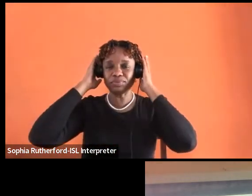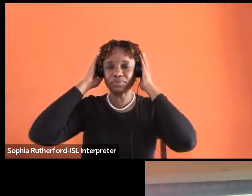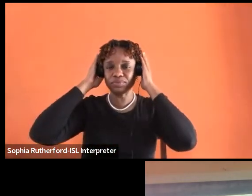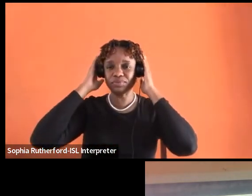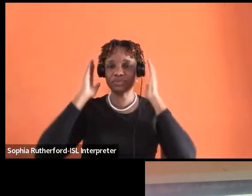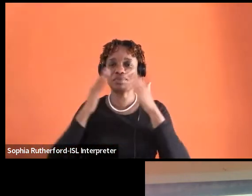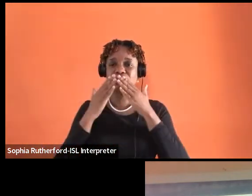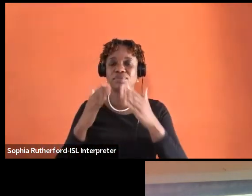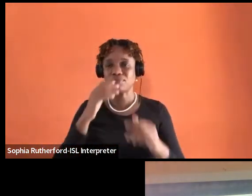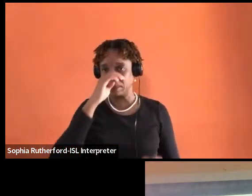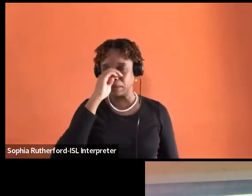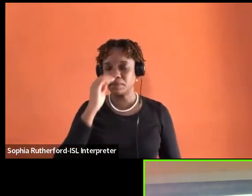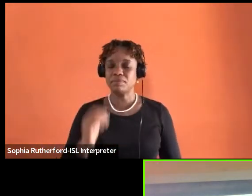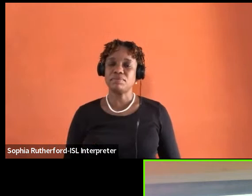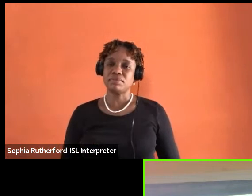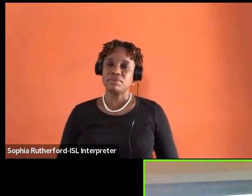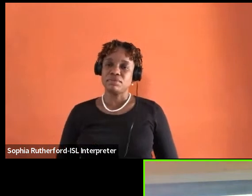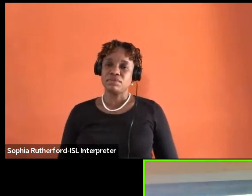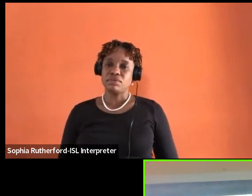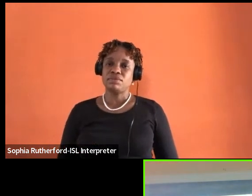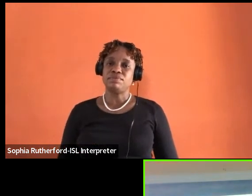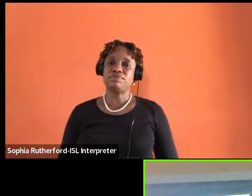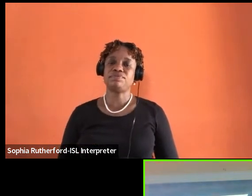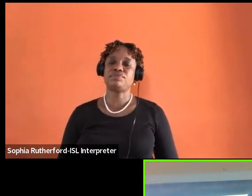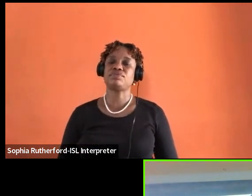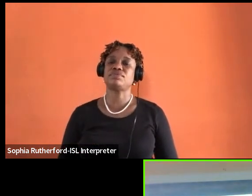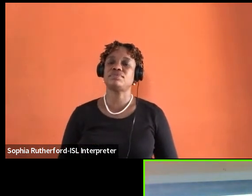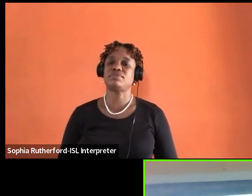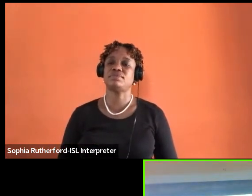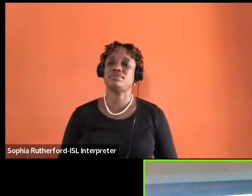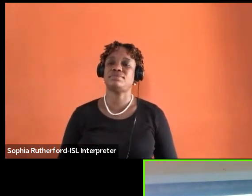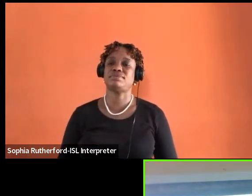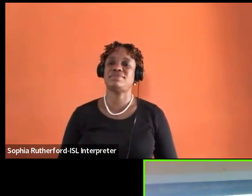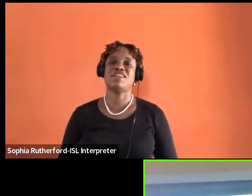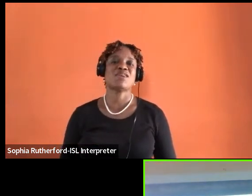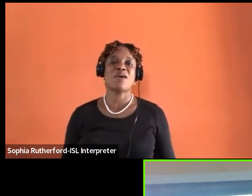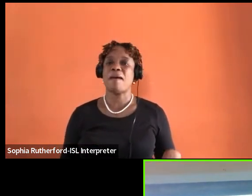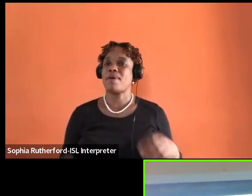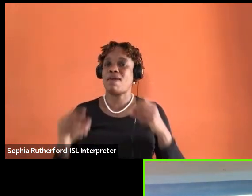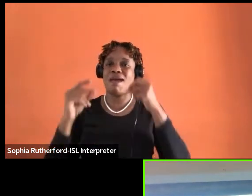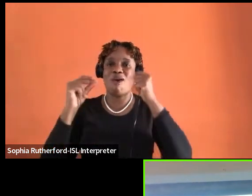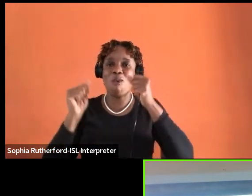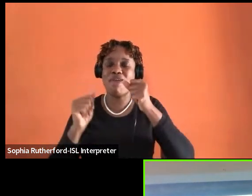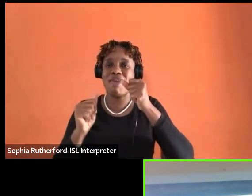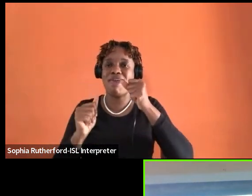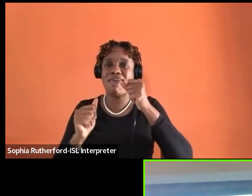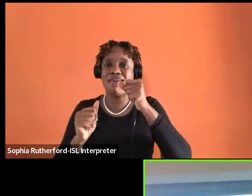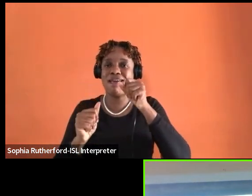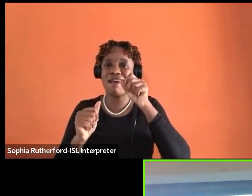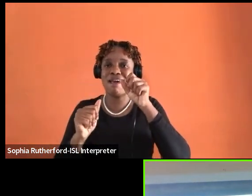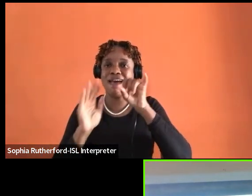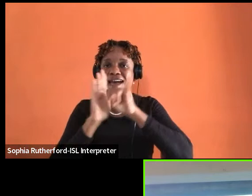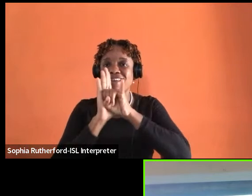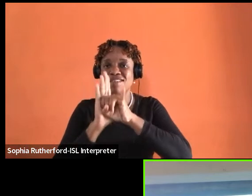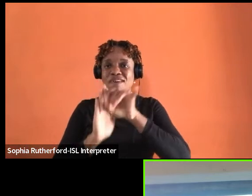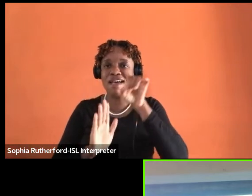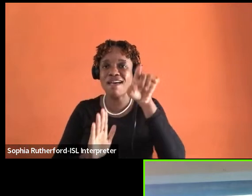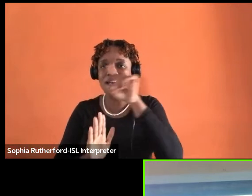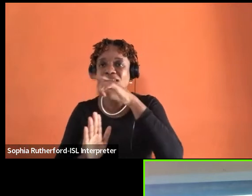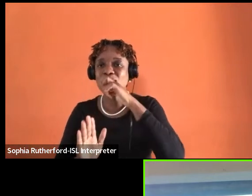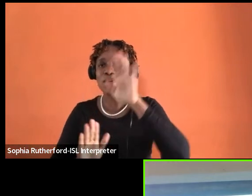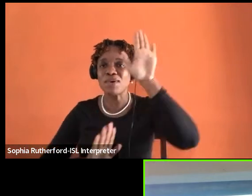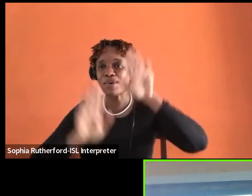you. All right, so I'm not able to quickly identify the persons who have raised their hands,